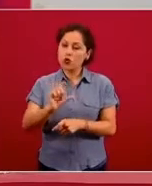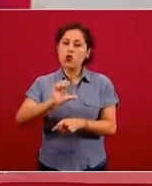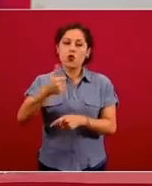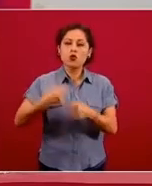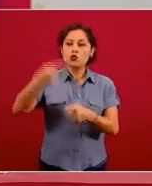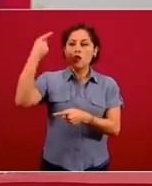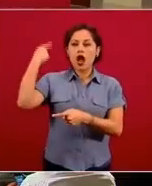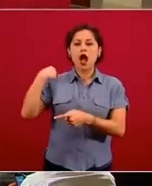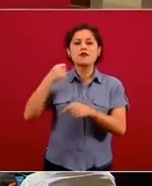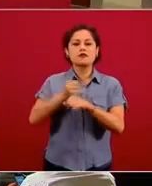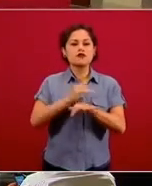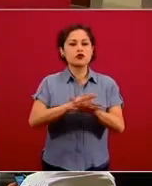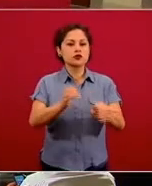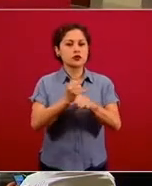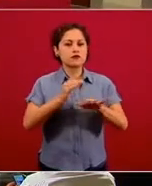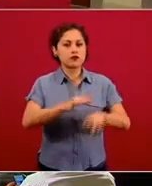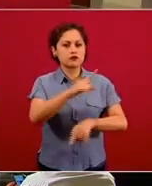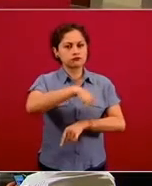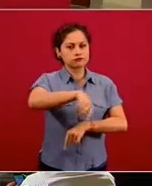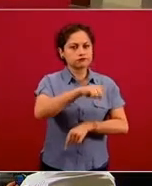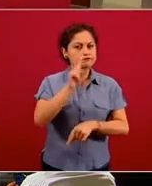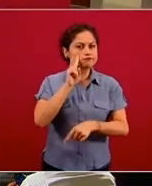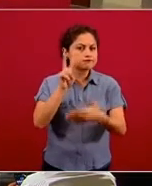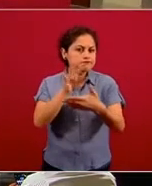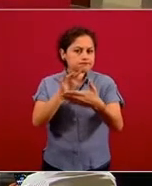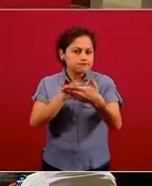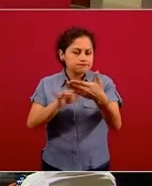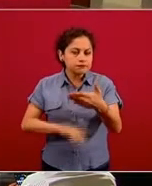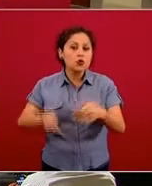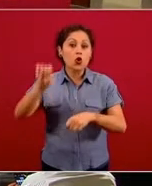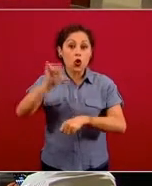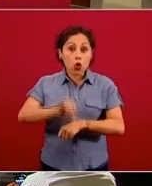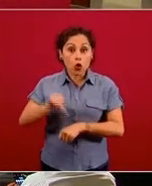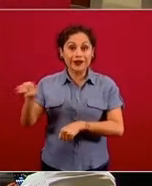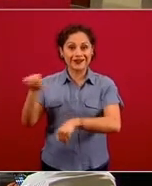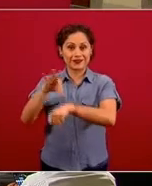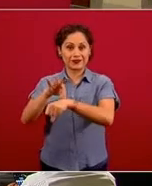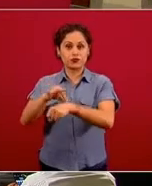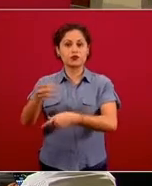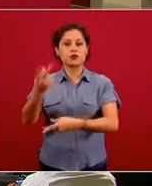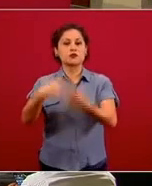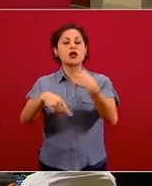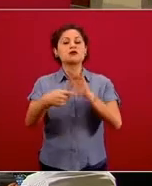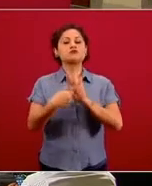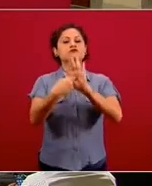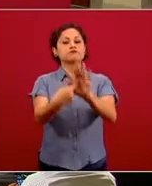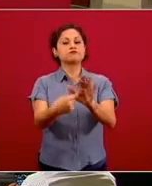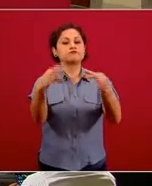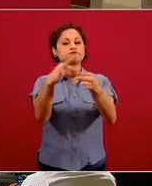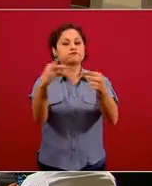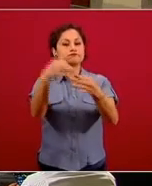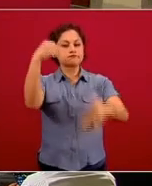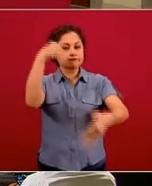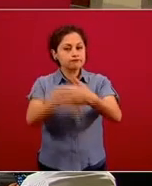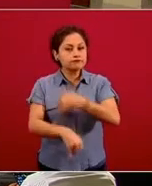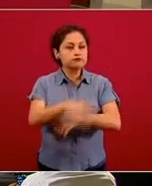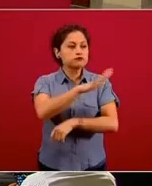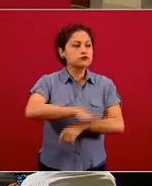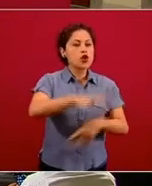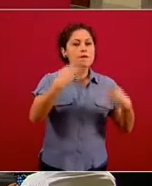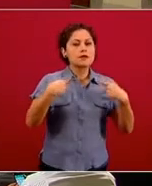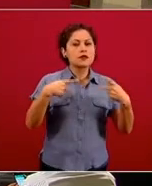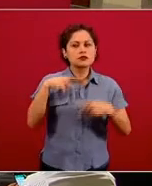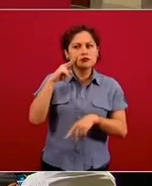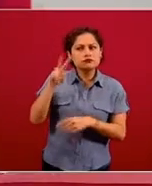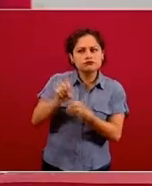that is recapitular el now doctor available Cortés through the sobre WhatsApp lo of que está Susana Safe disponible Distance, para uso del and público he que will be pueda talking asesorarse about en